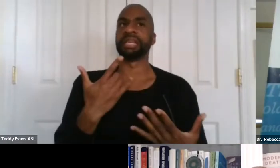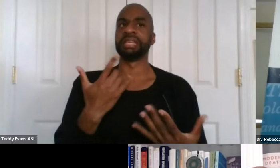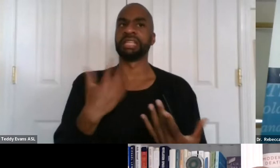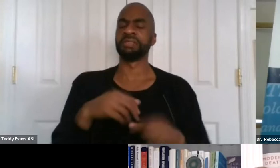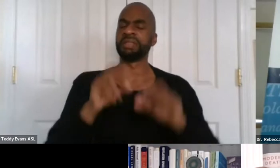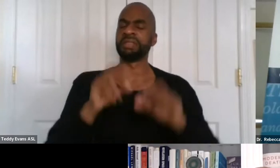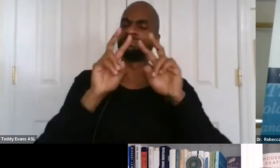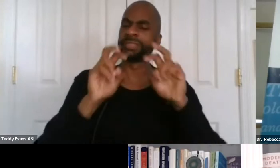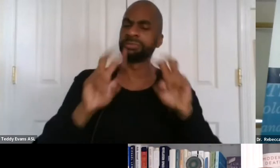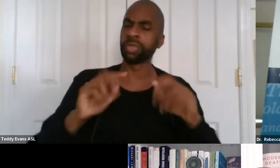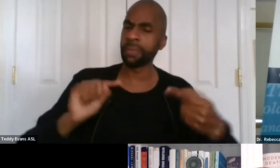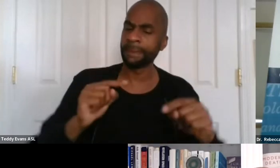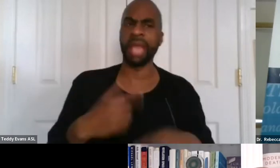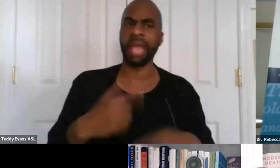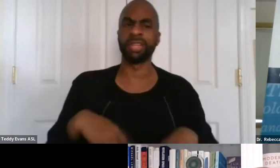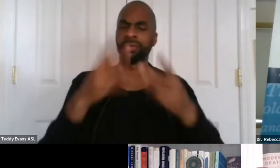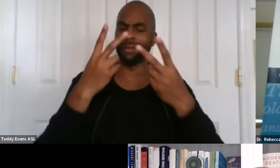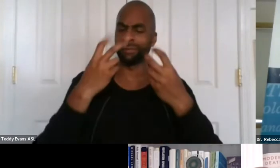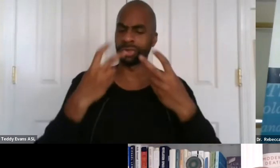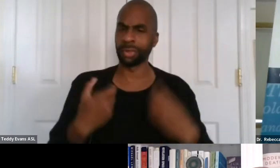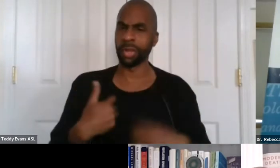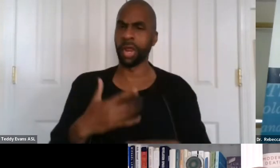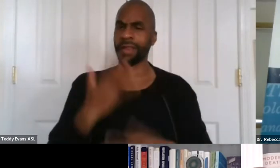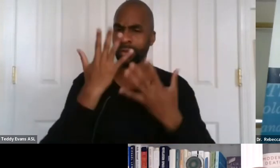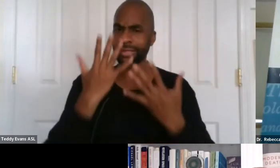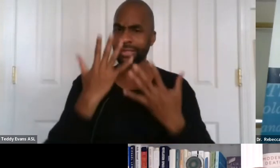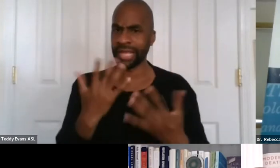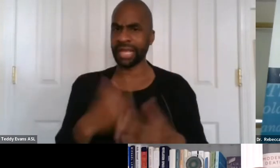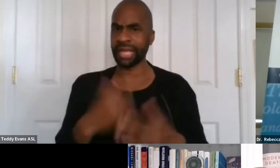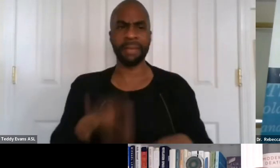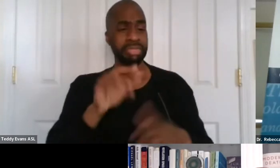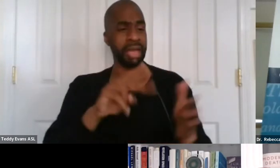of our woes. Suffering has also been defined in many, many different ways.